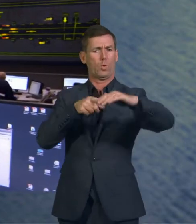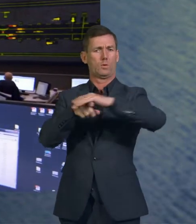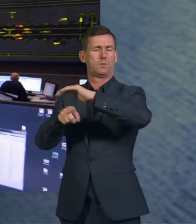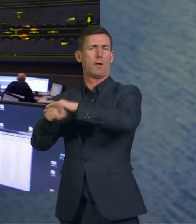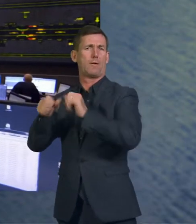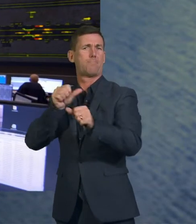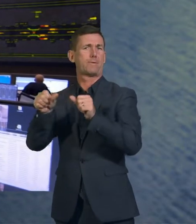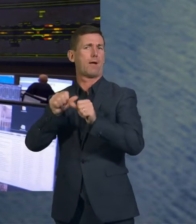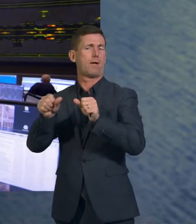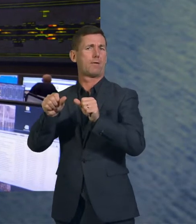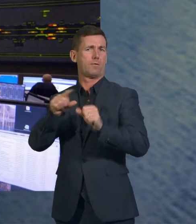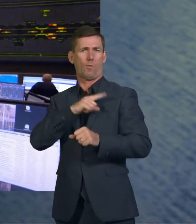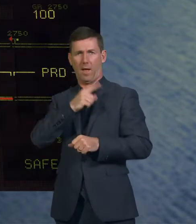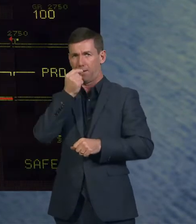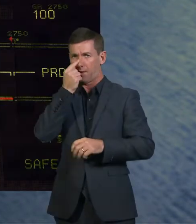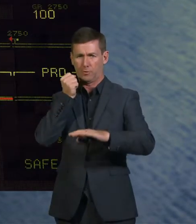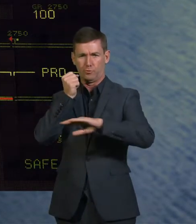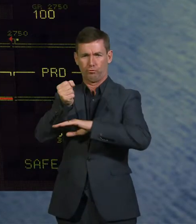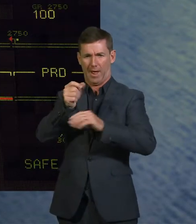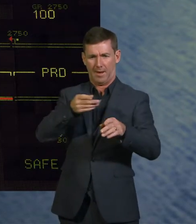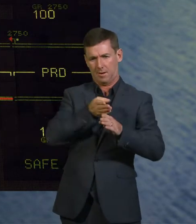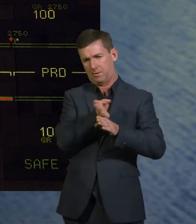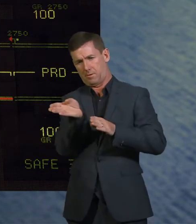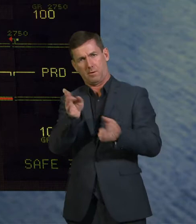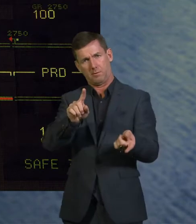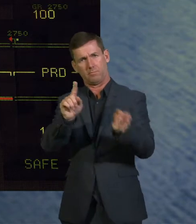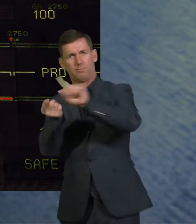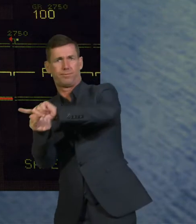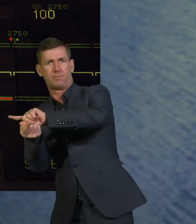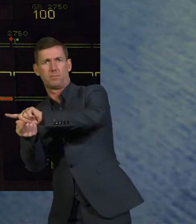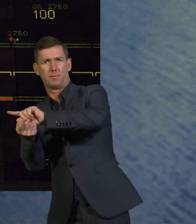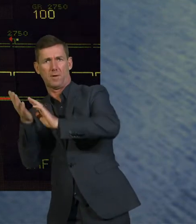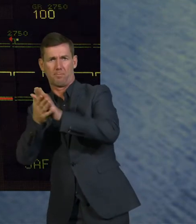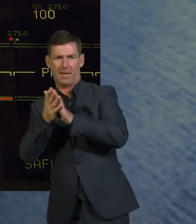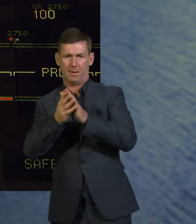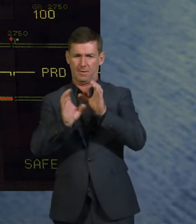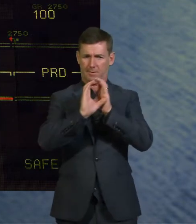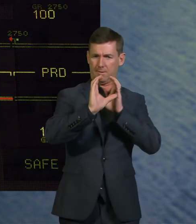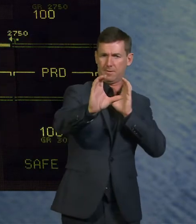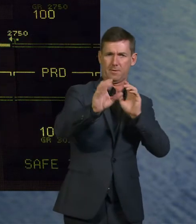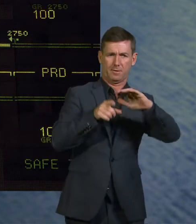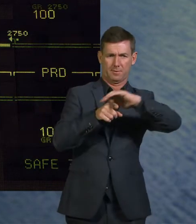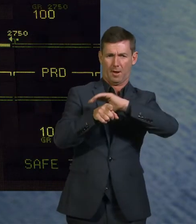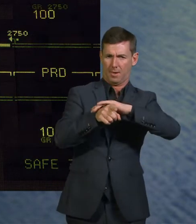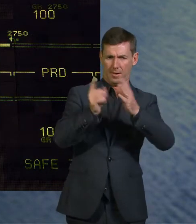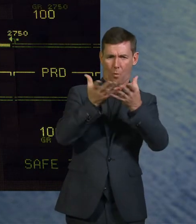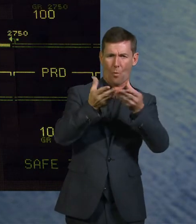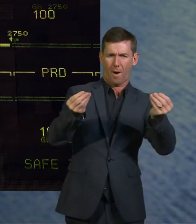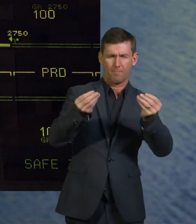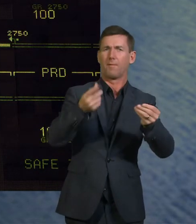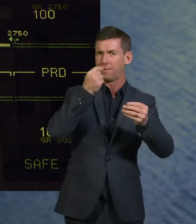The ability to switch trains between tunnels creates a train-free track where maintenance teams can do their